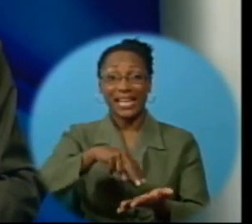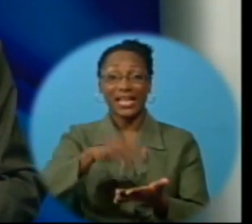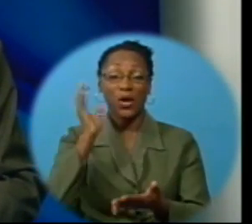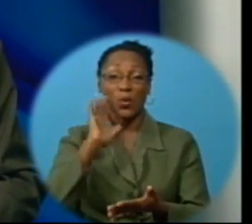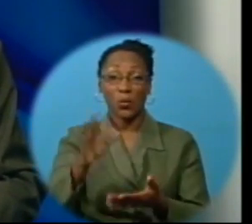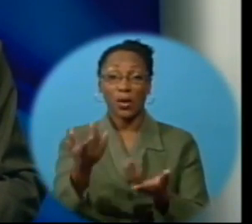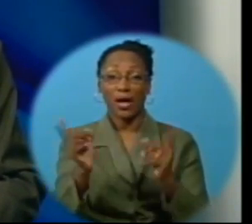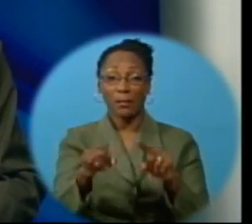run until Sunday.